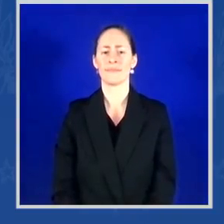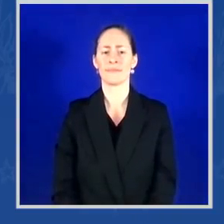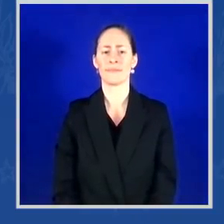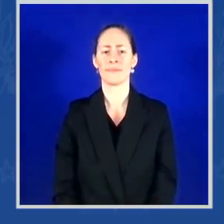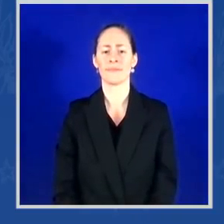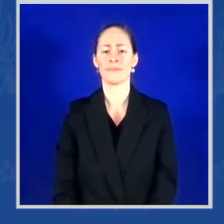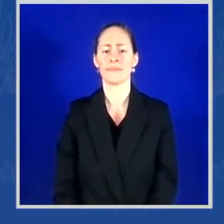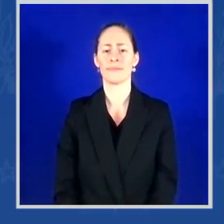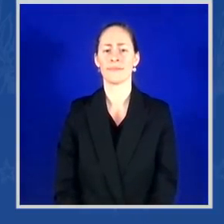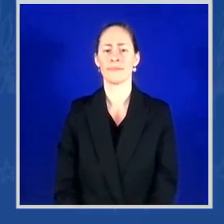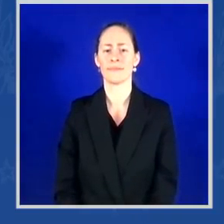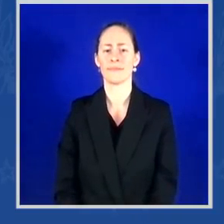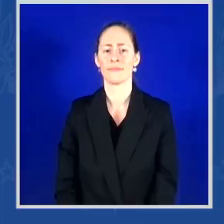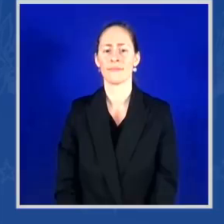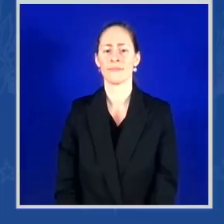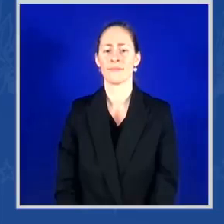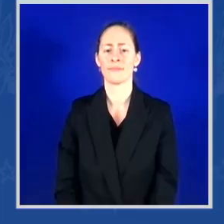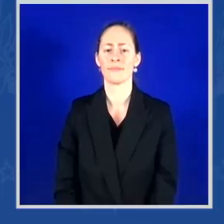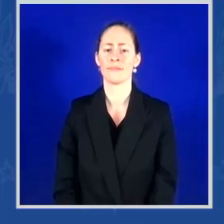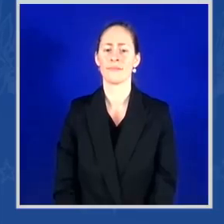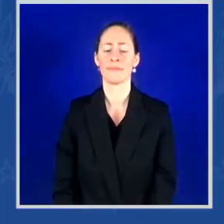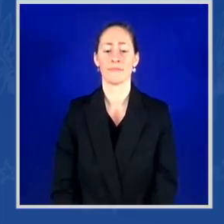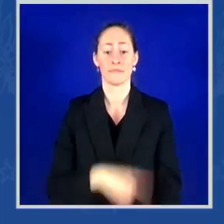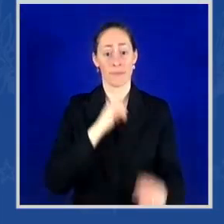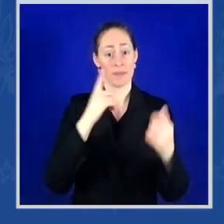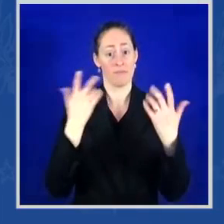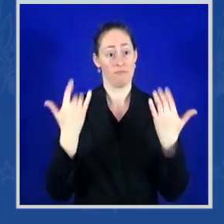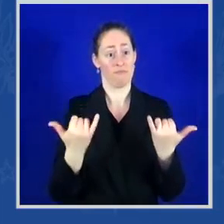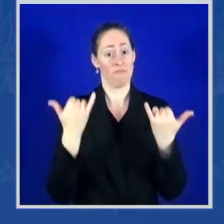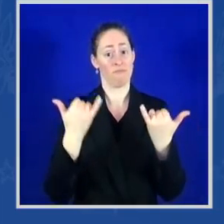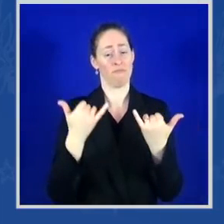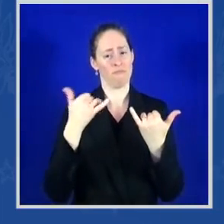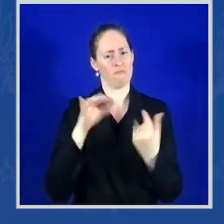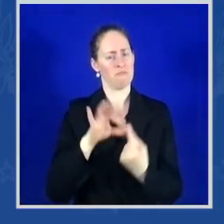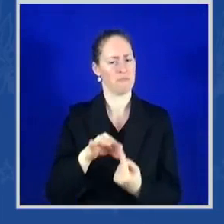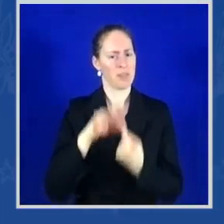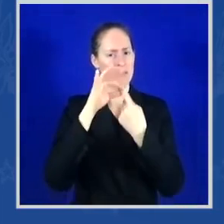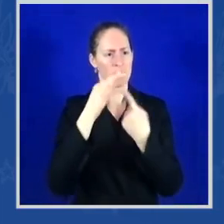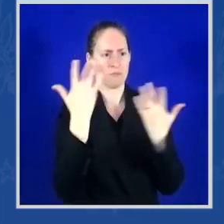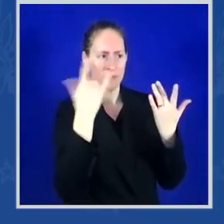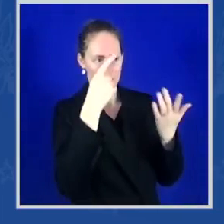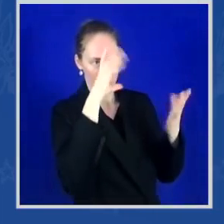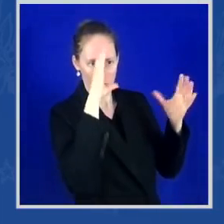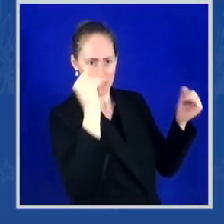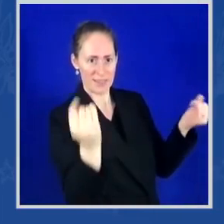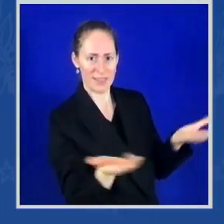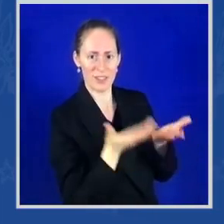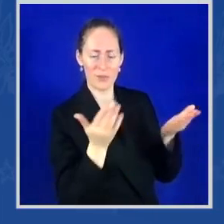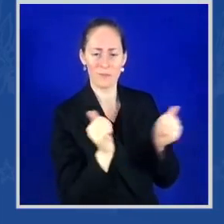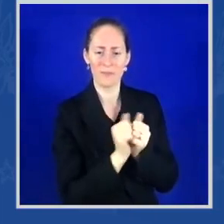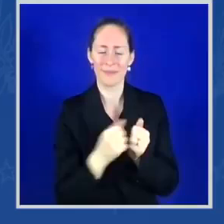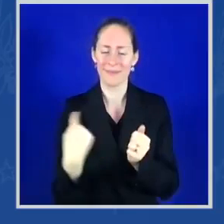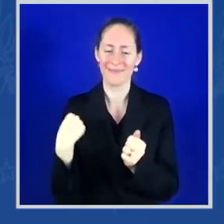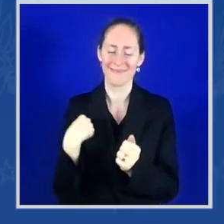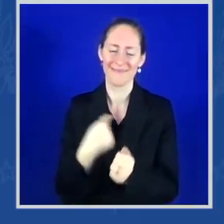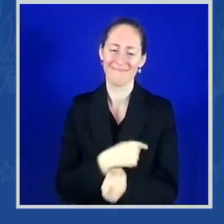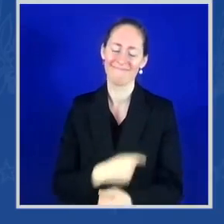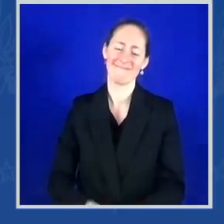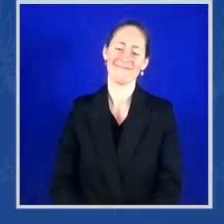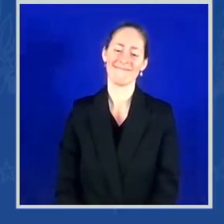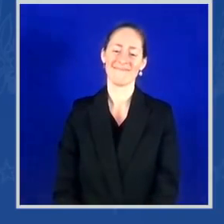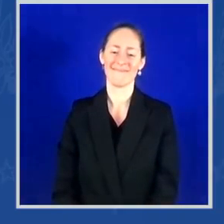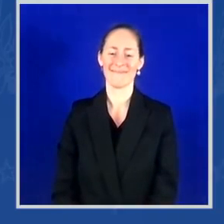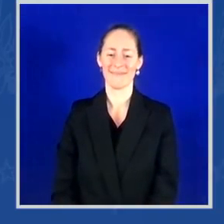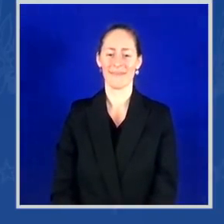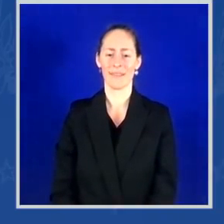This is a really special day to have you with us, Mr. President. As you know, you have been as reliable as